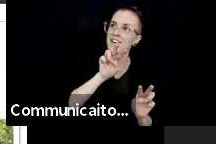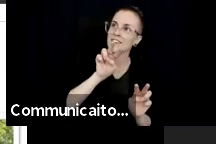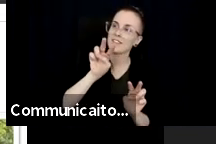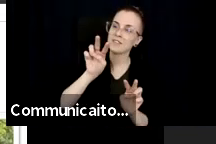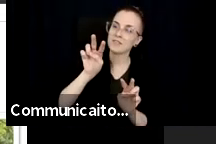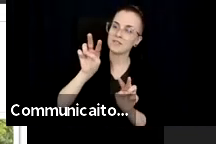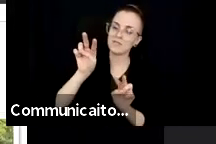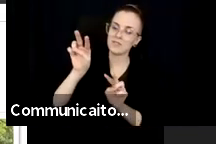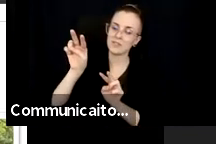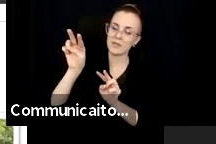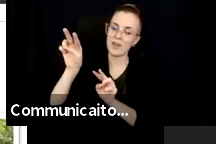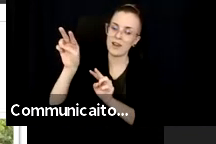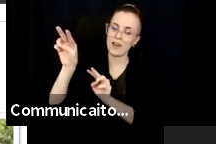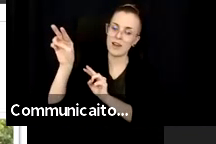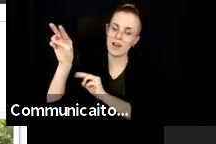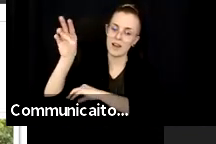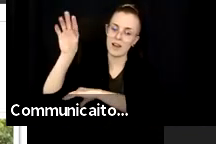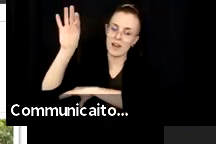hailed at the